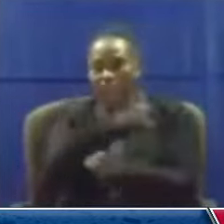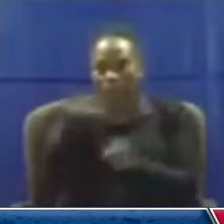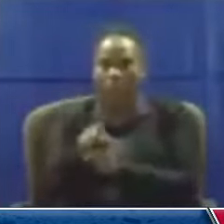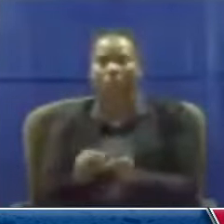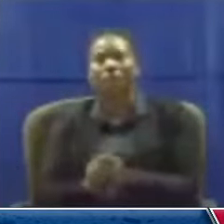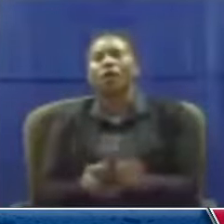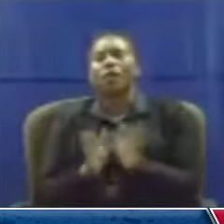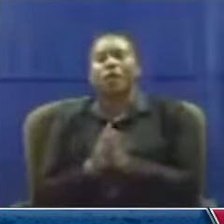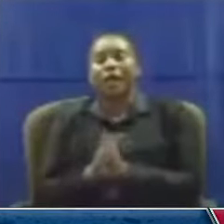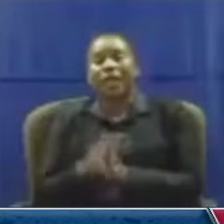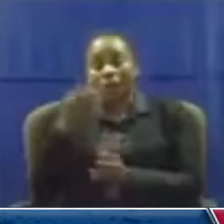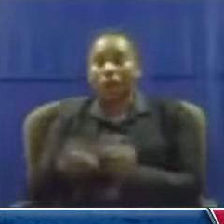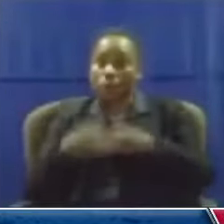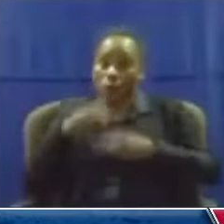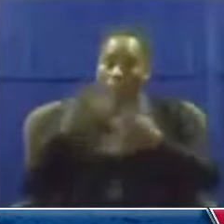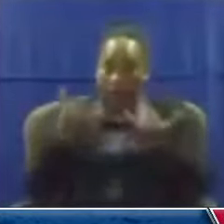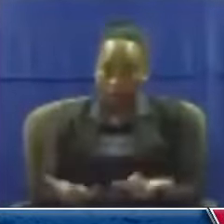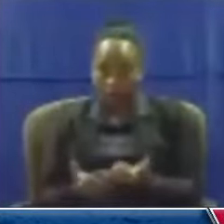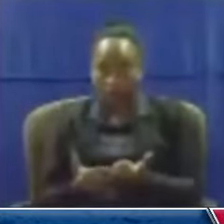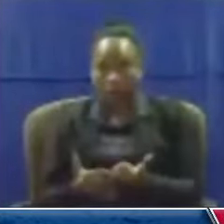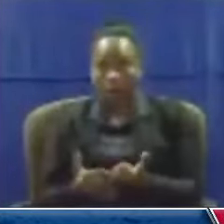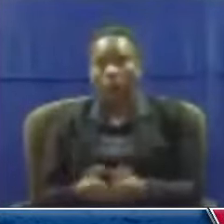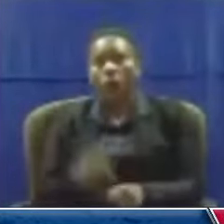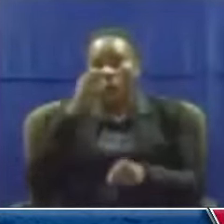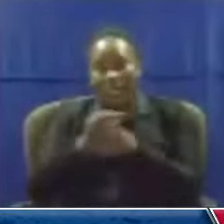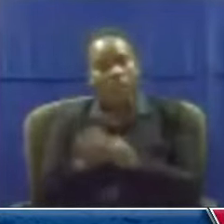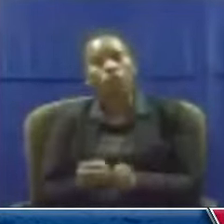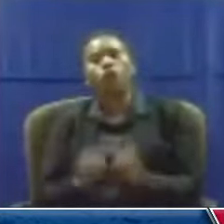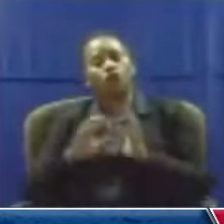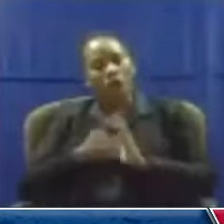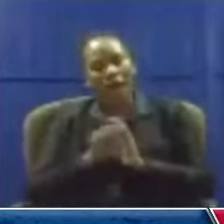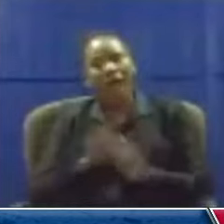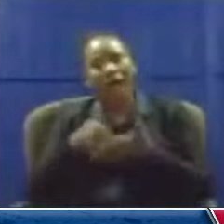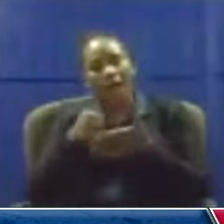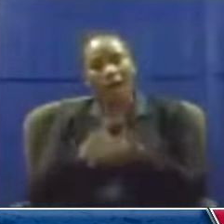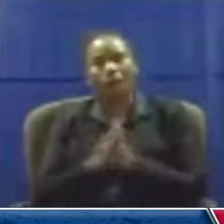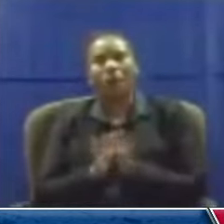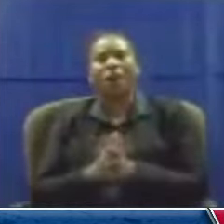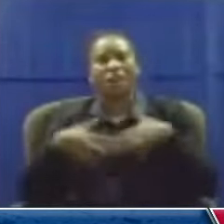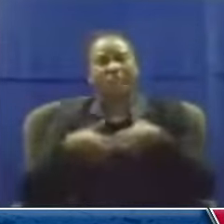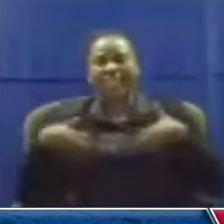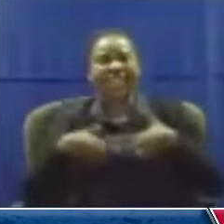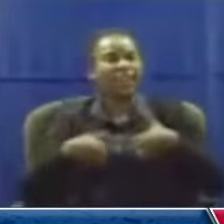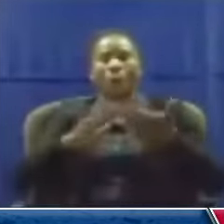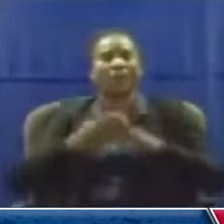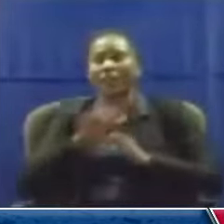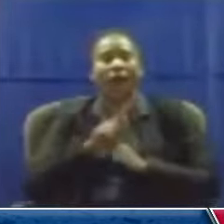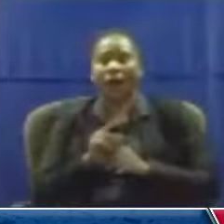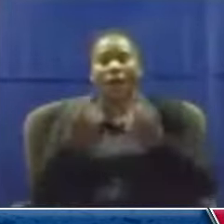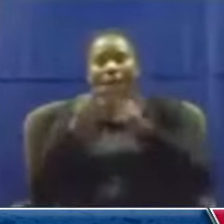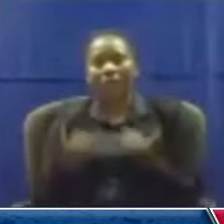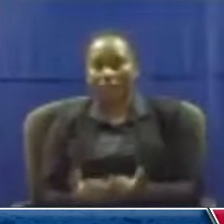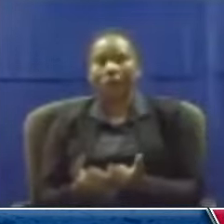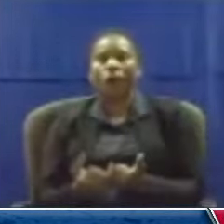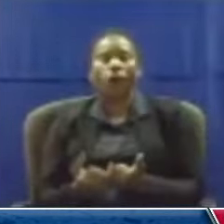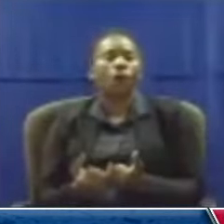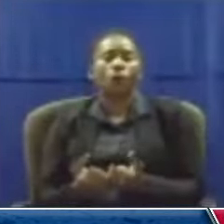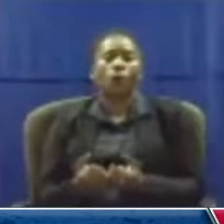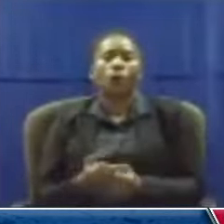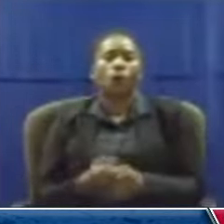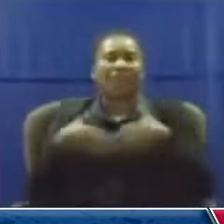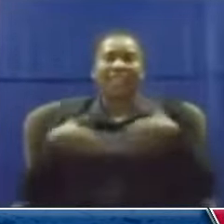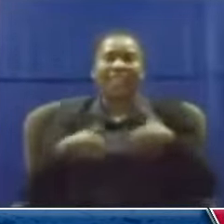this, our councillors are trying their best to assist frustrated communities, and they're having to bear the brunt of these frustrations because they're